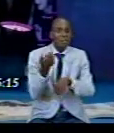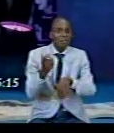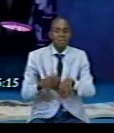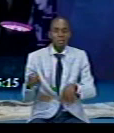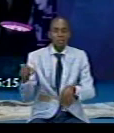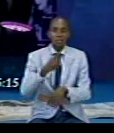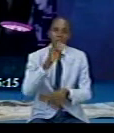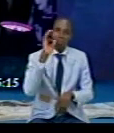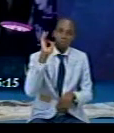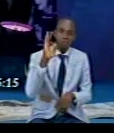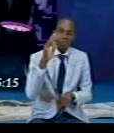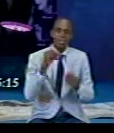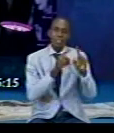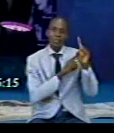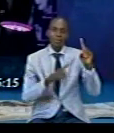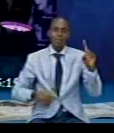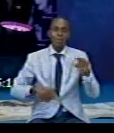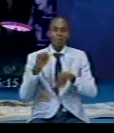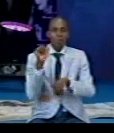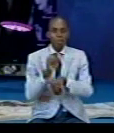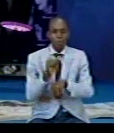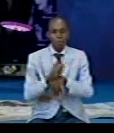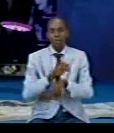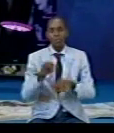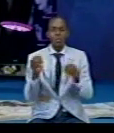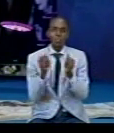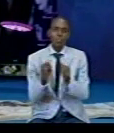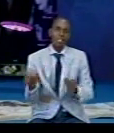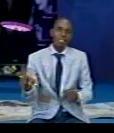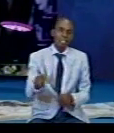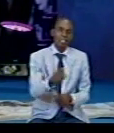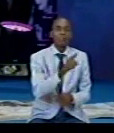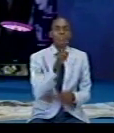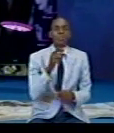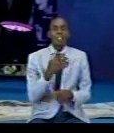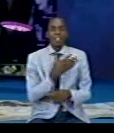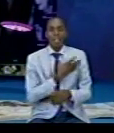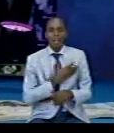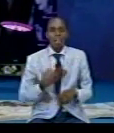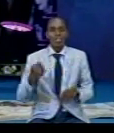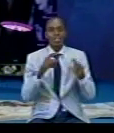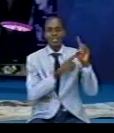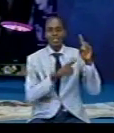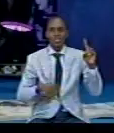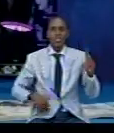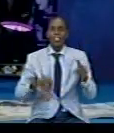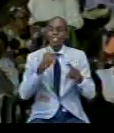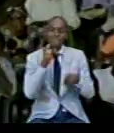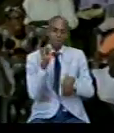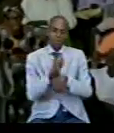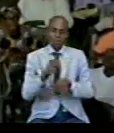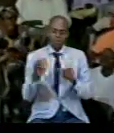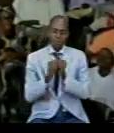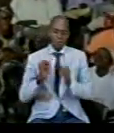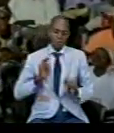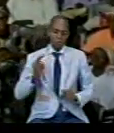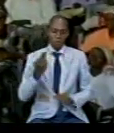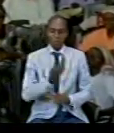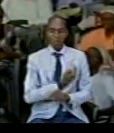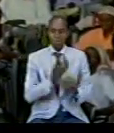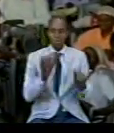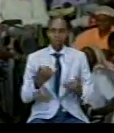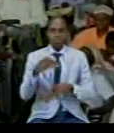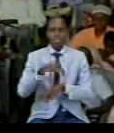the Lord walking with them. And the Lord is walking with us tonight. And confirming